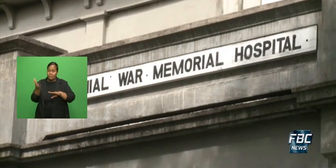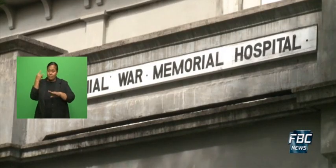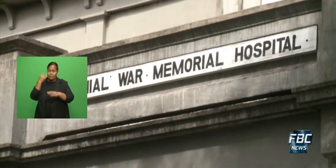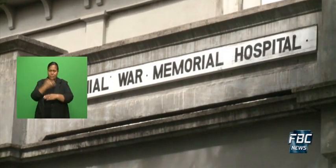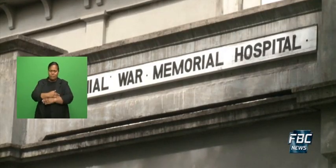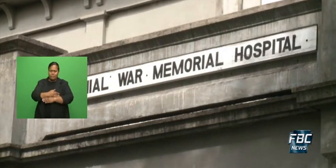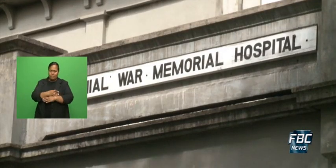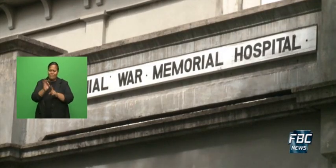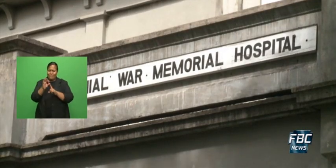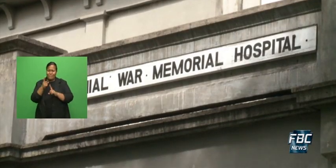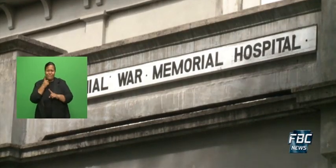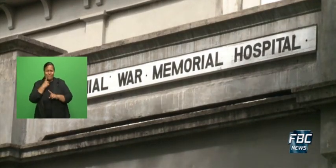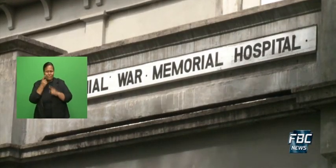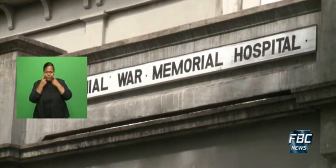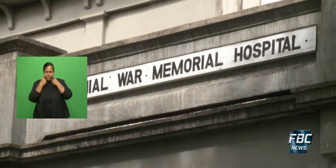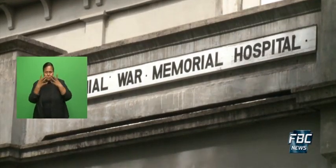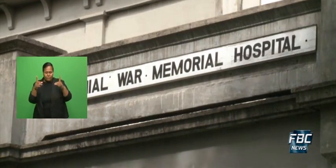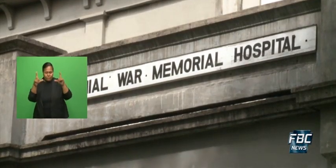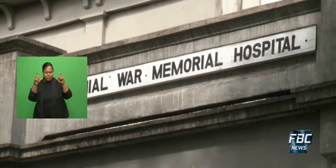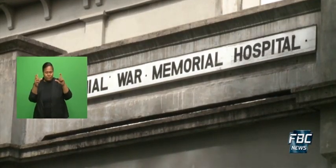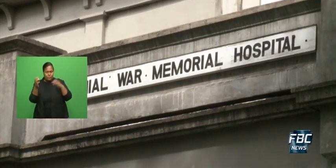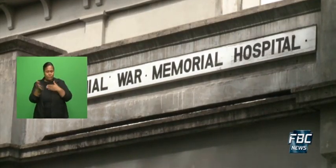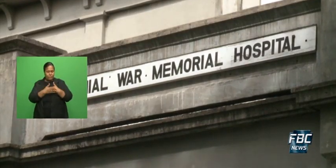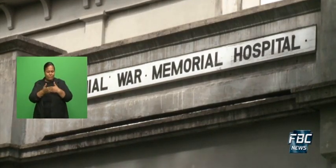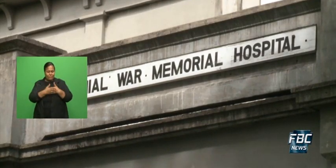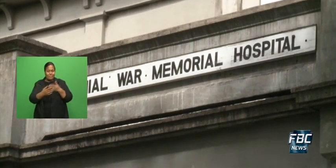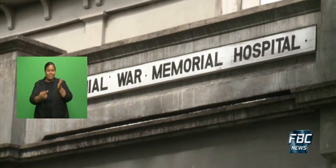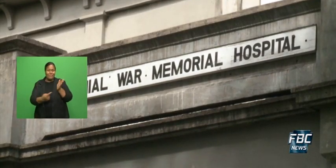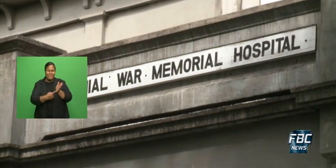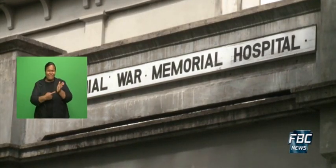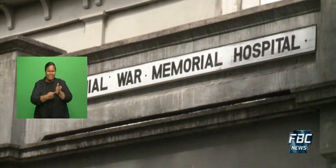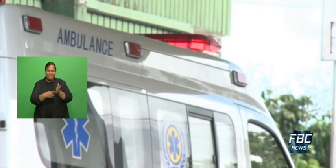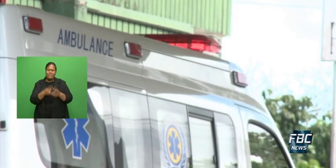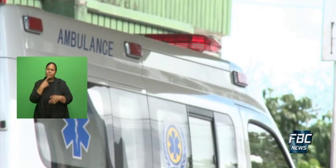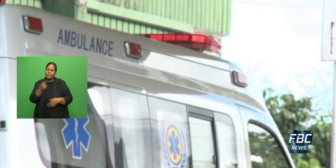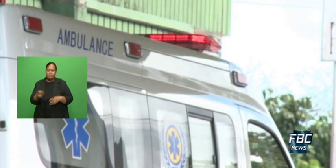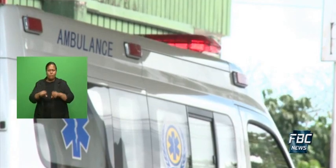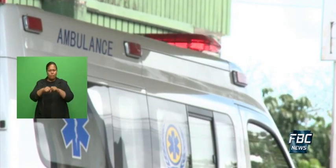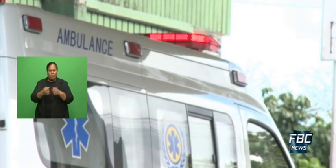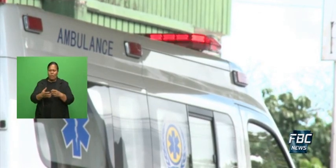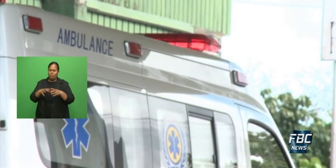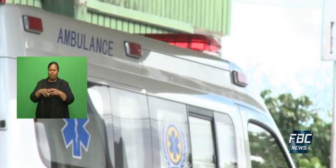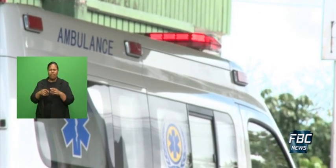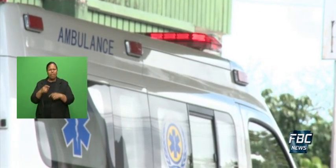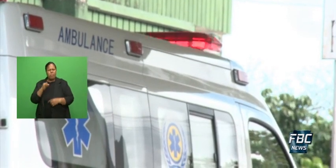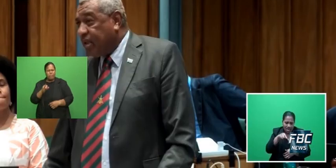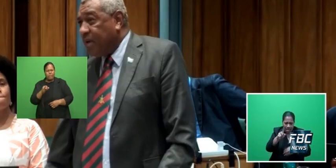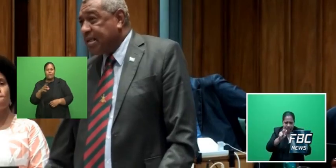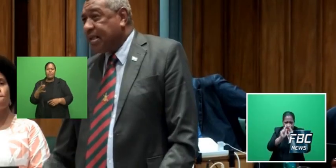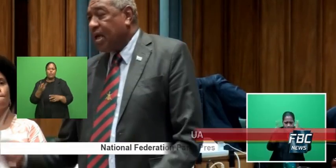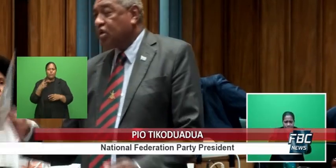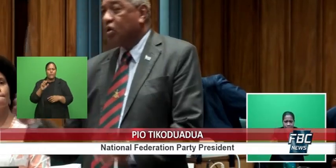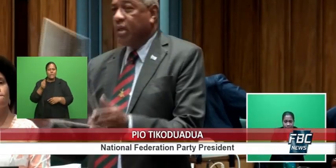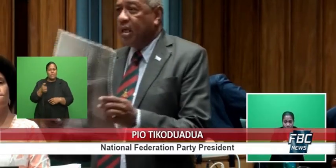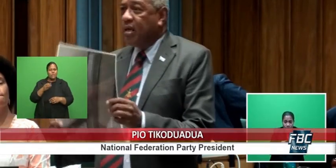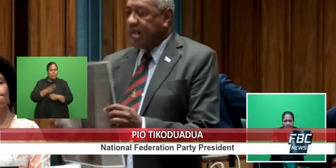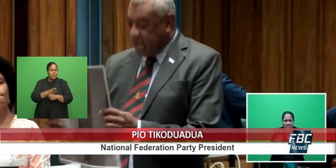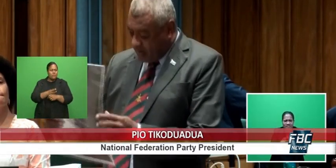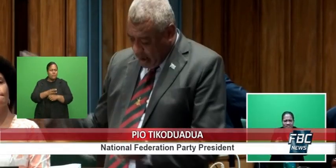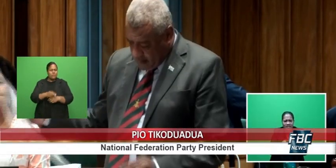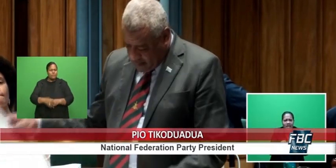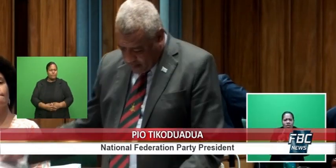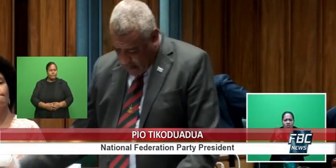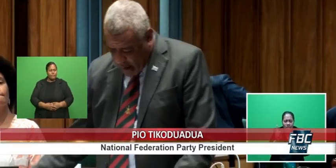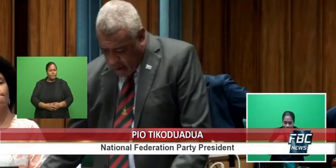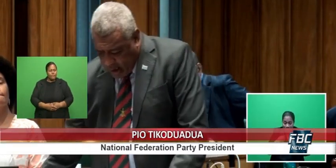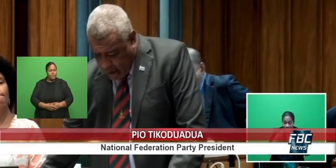washroom door at the CWM hospital in Suva, claiming it's been broken for 26 months. The ones that I showed earlier, Mr.